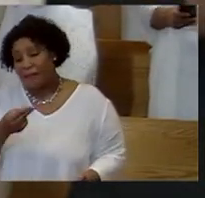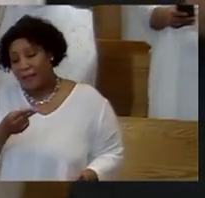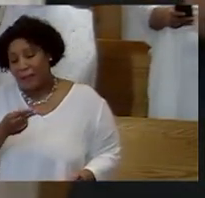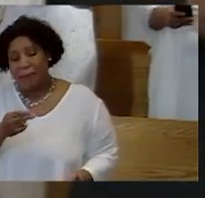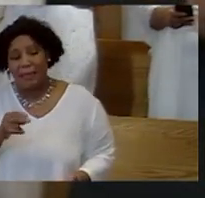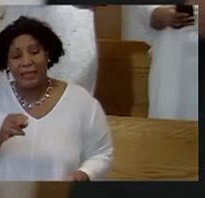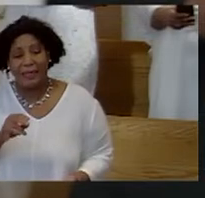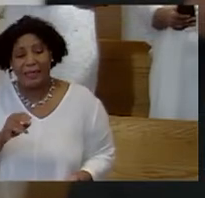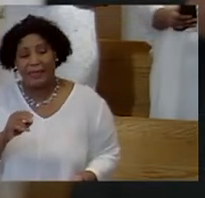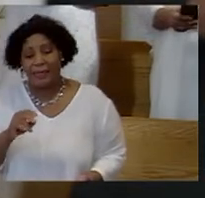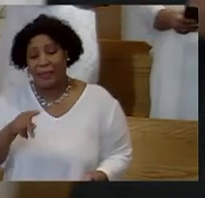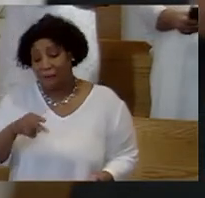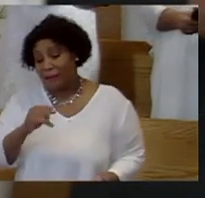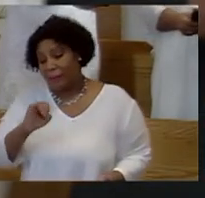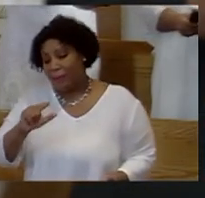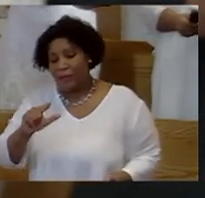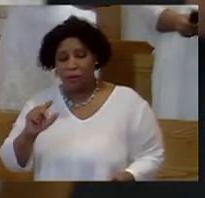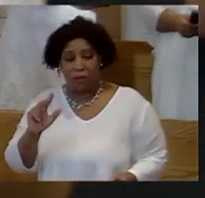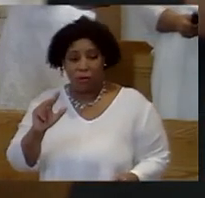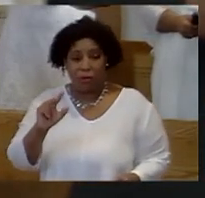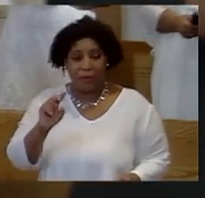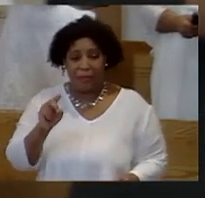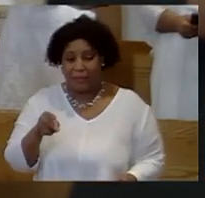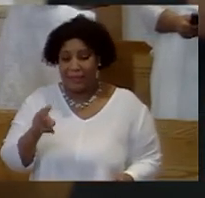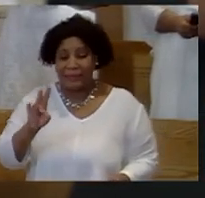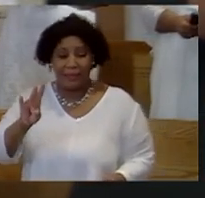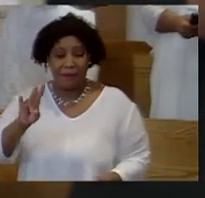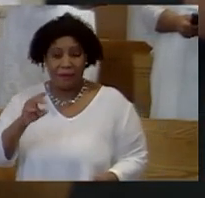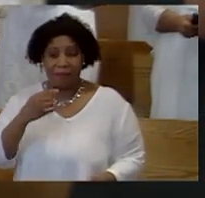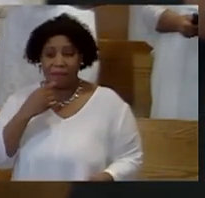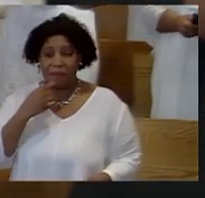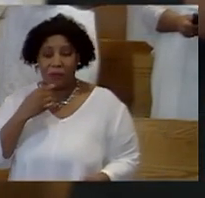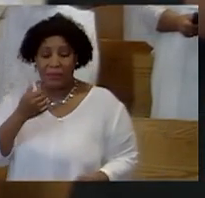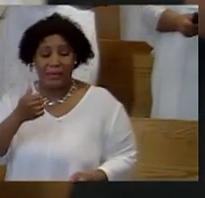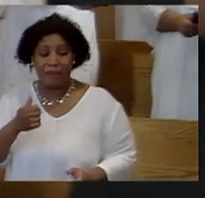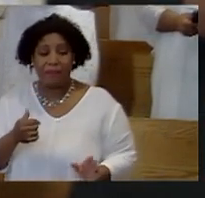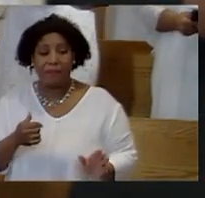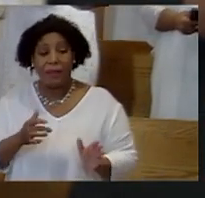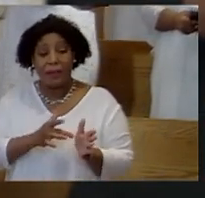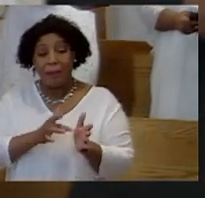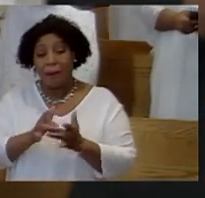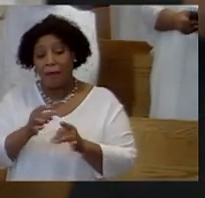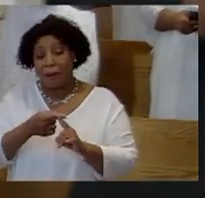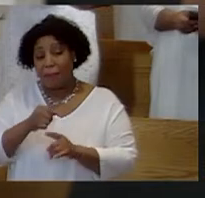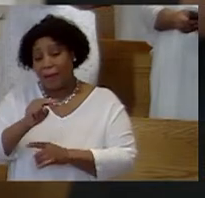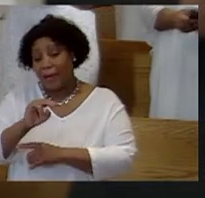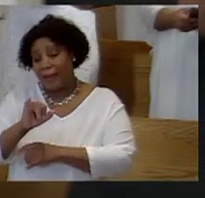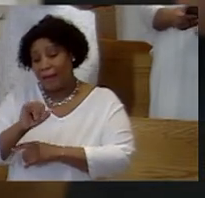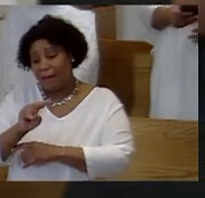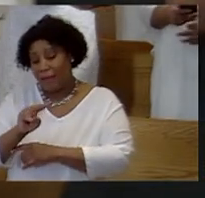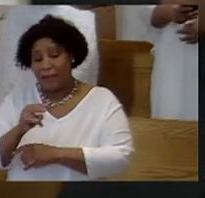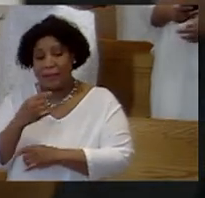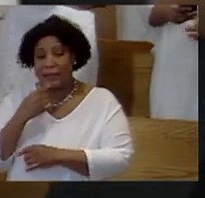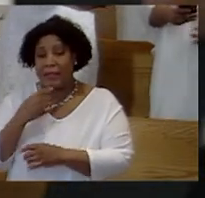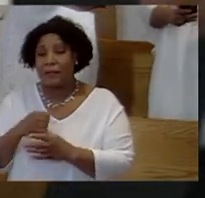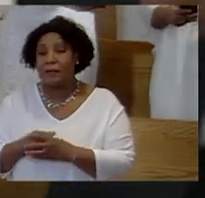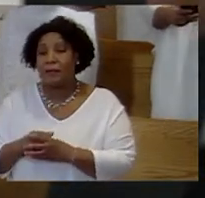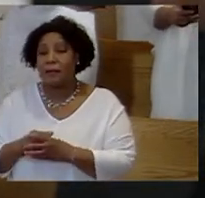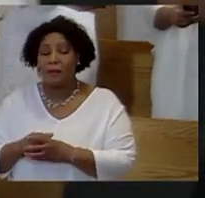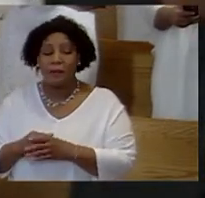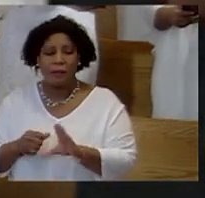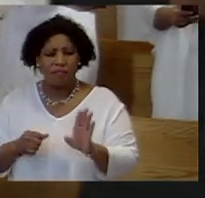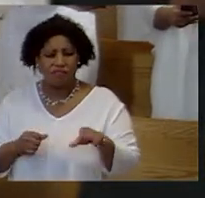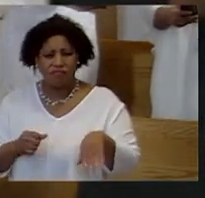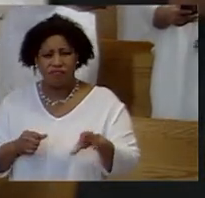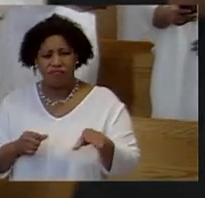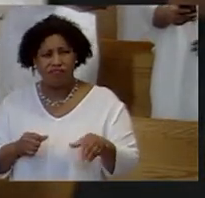3, verse 10, it reads this way. The Bible says, from the NIV version, it says, I want to